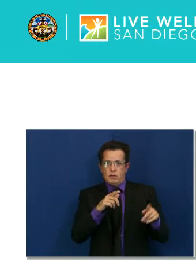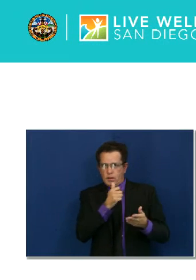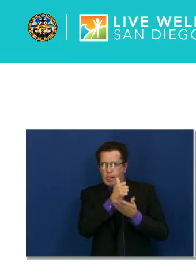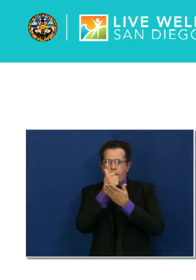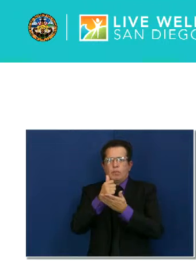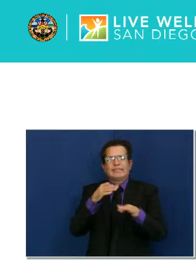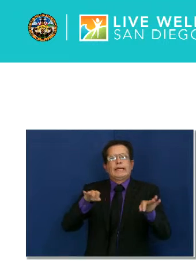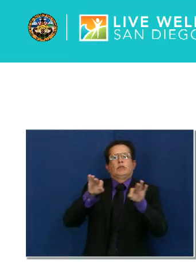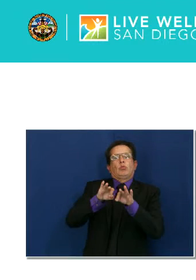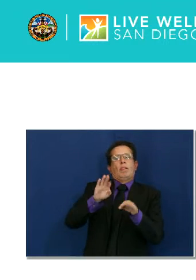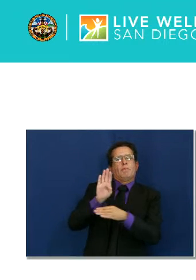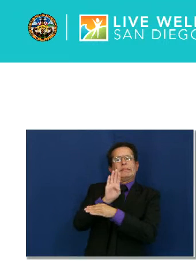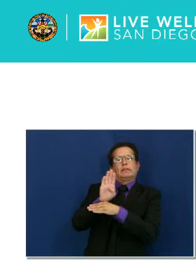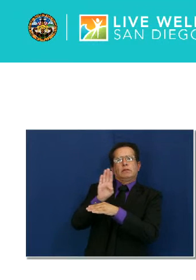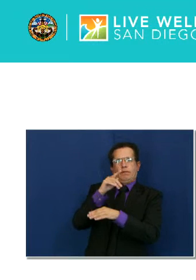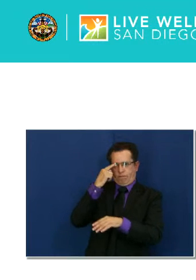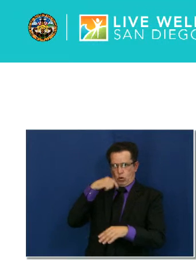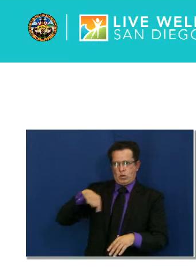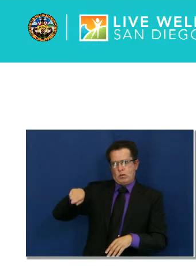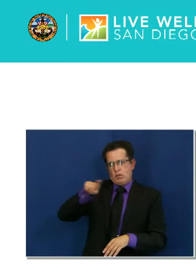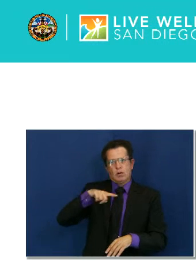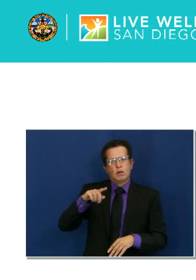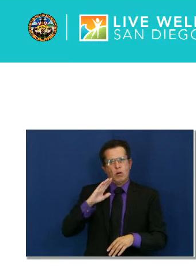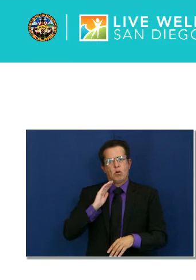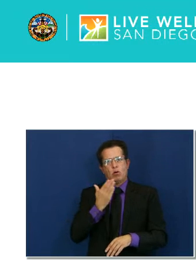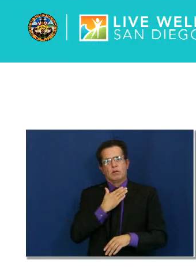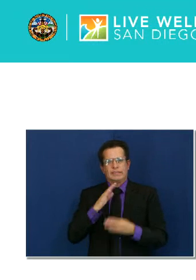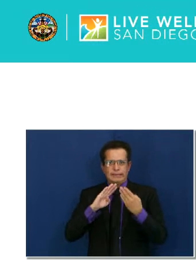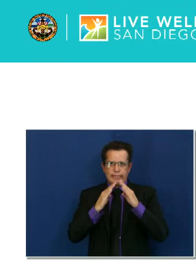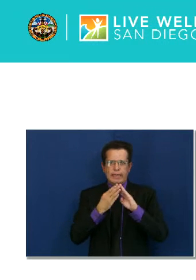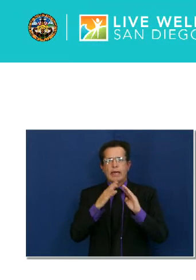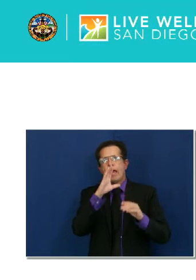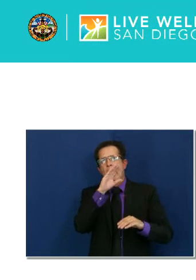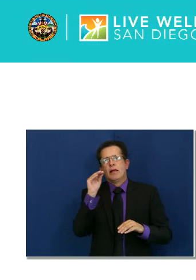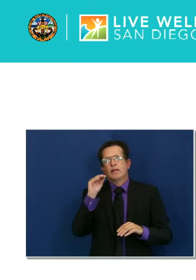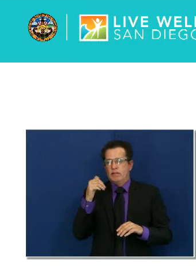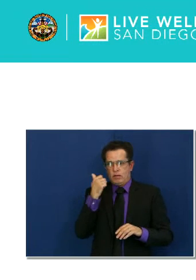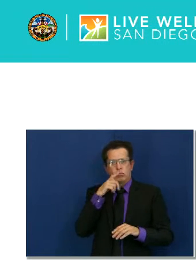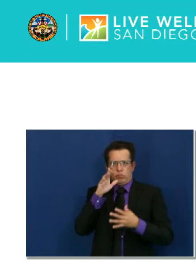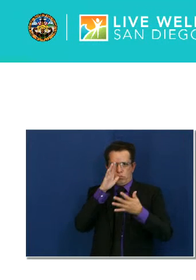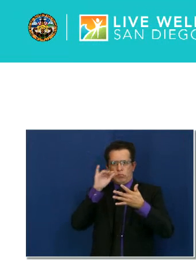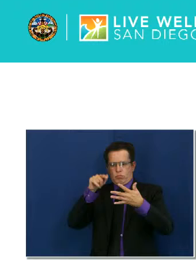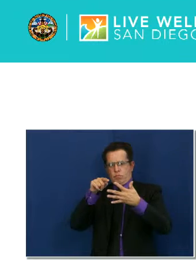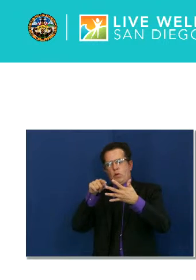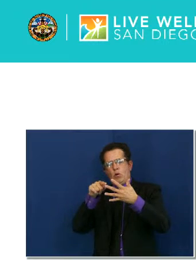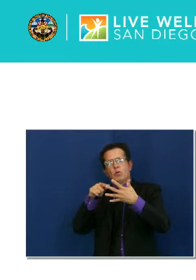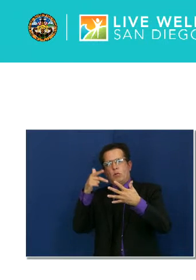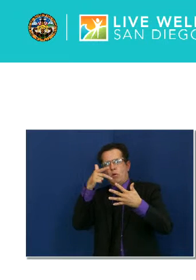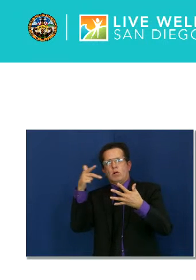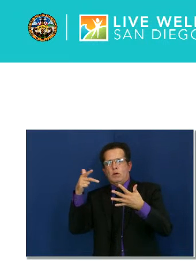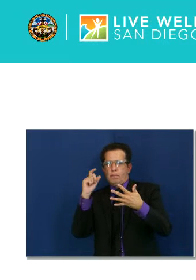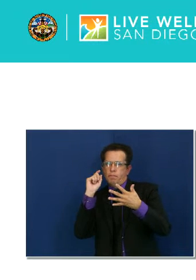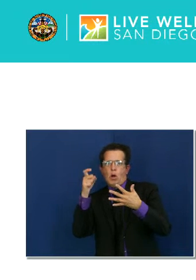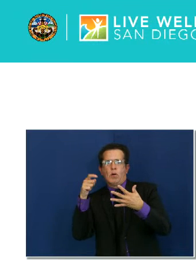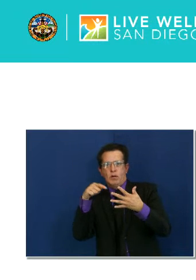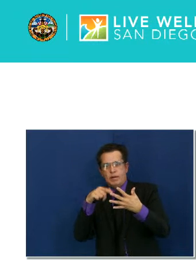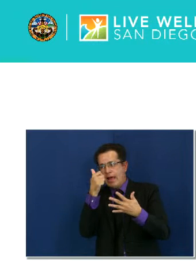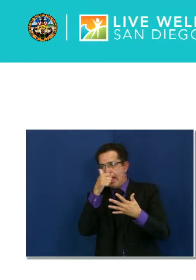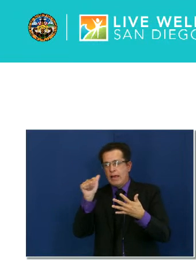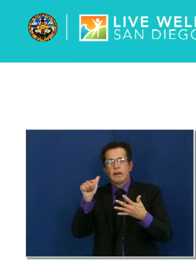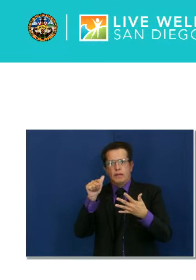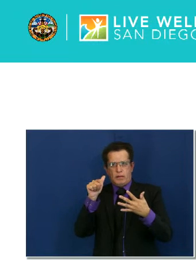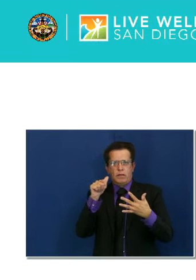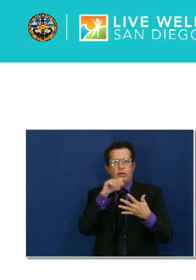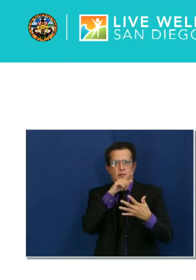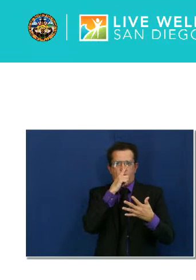essential services to our society, and then residents in congregate livings. That's moved over to